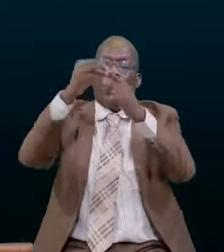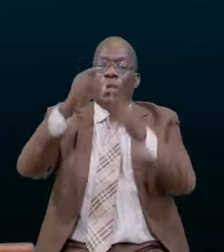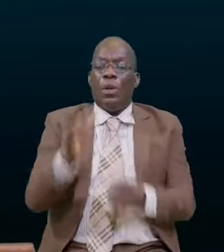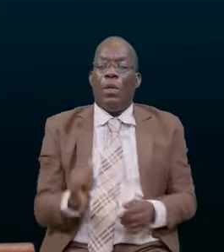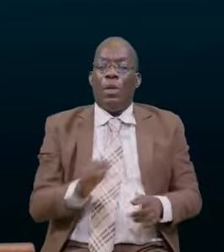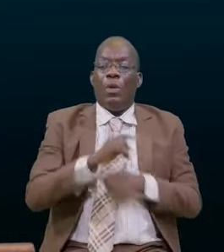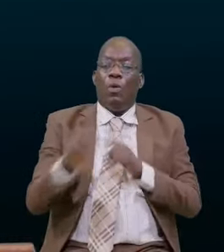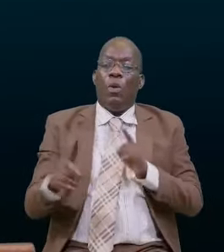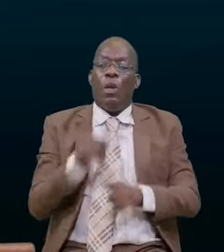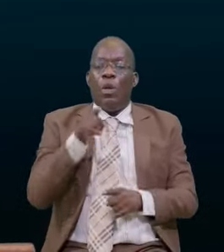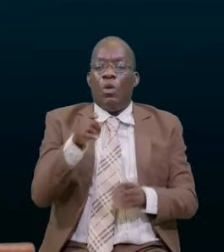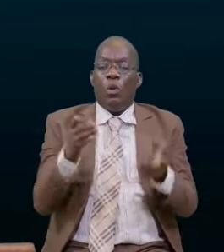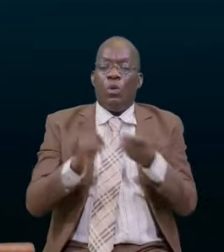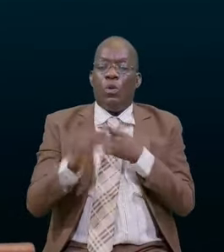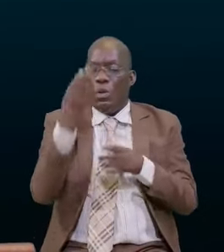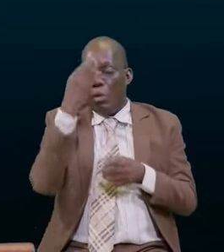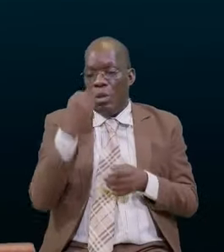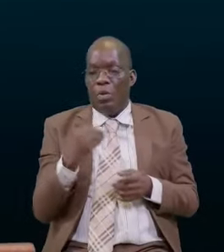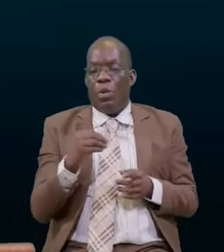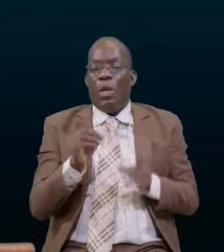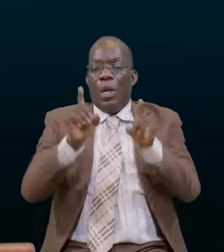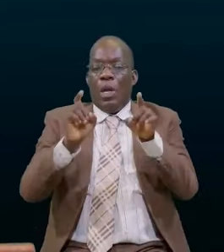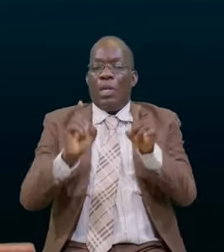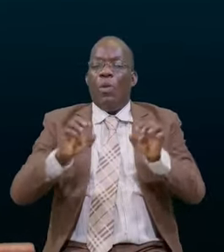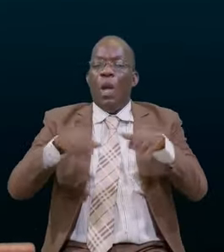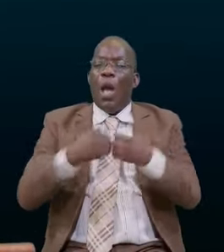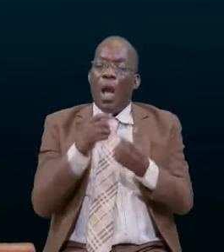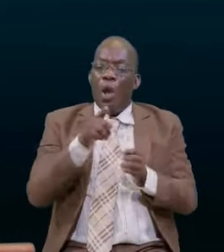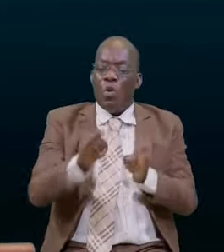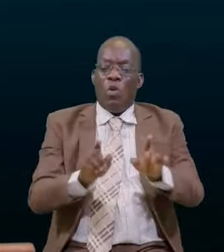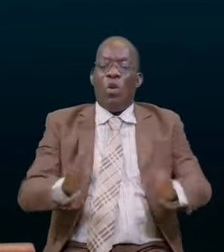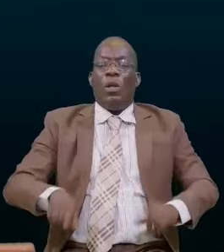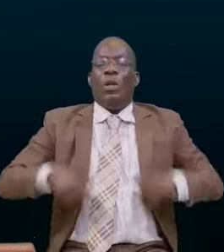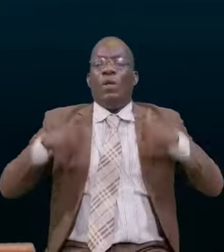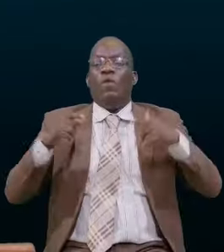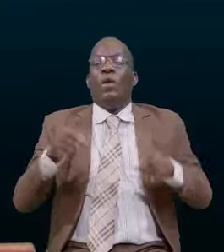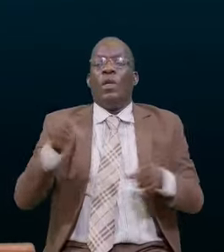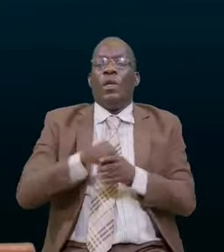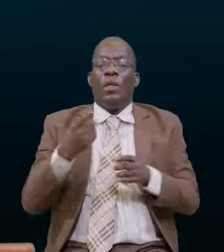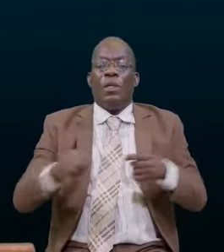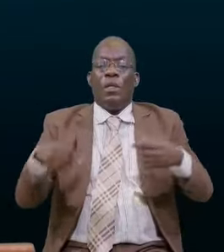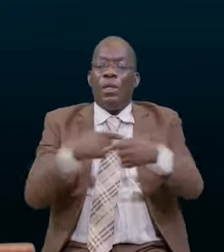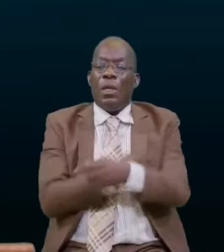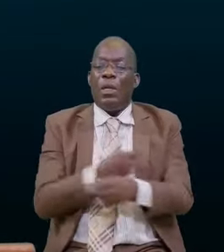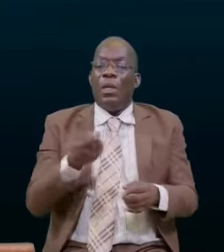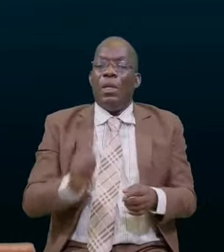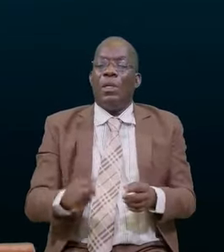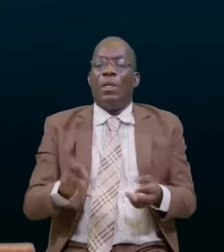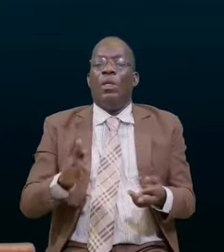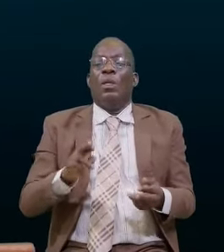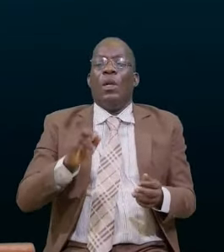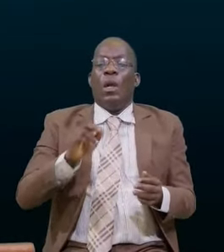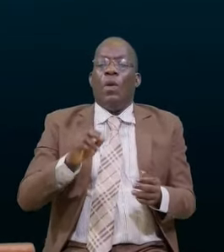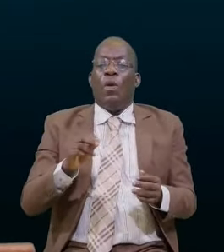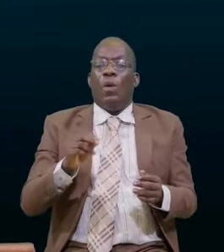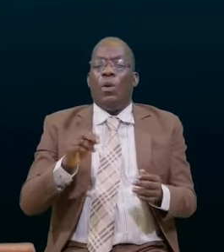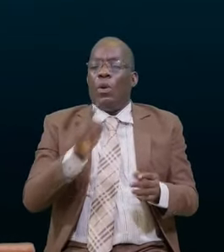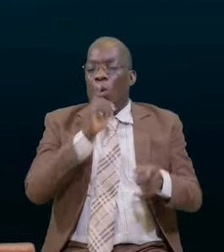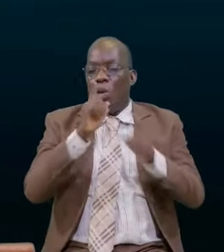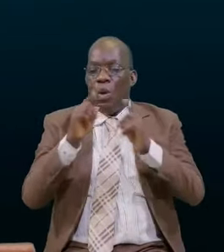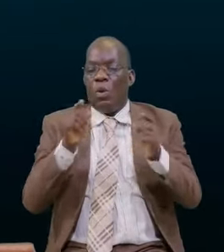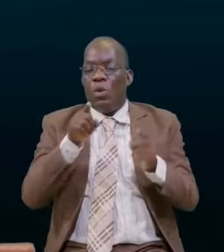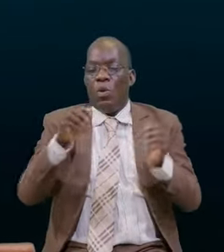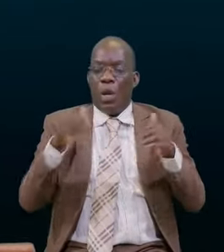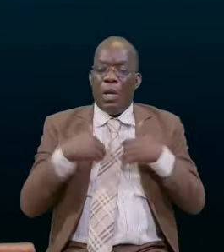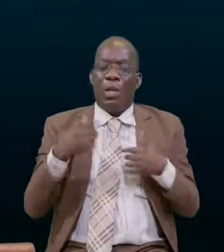day how you are be able to go about the work of the day interactions you have gone and the relationship we have had during